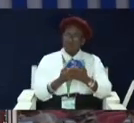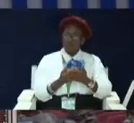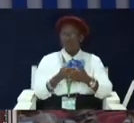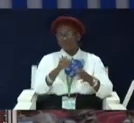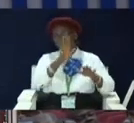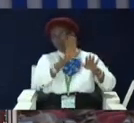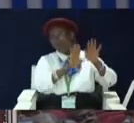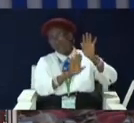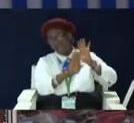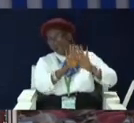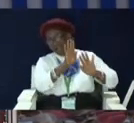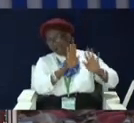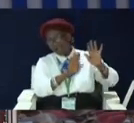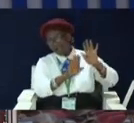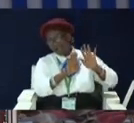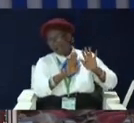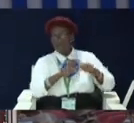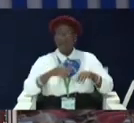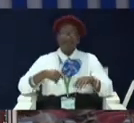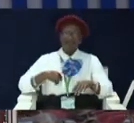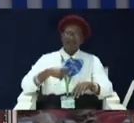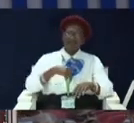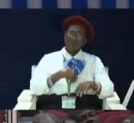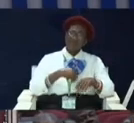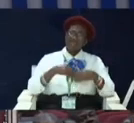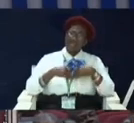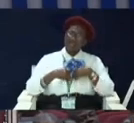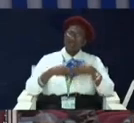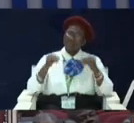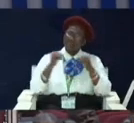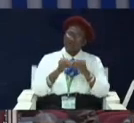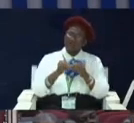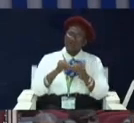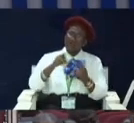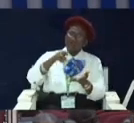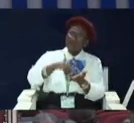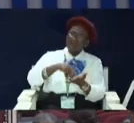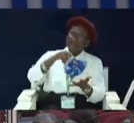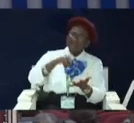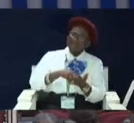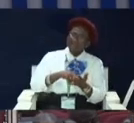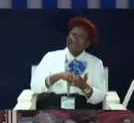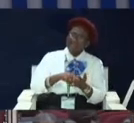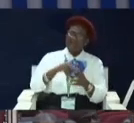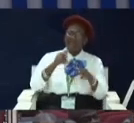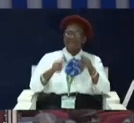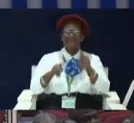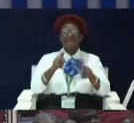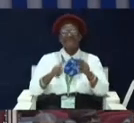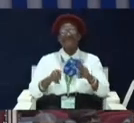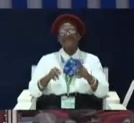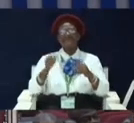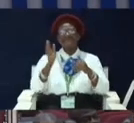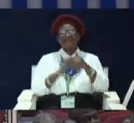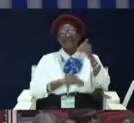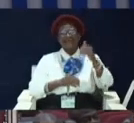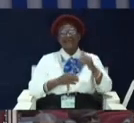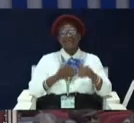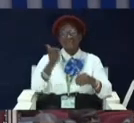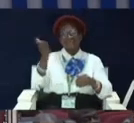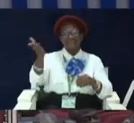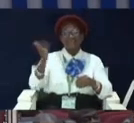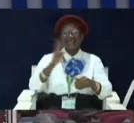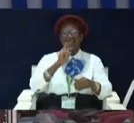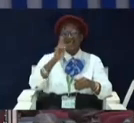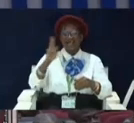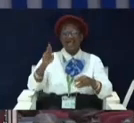tó dáa. We have more registered people than there are rooms. A ní àwọn tán ti fowókọ lẹ̀ tán ju iye